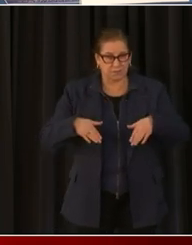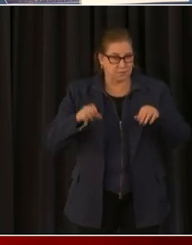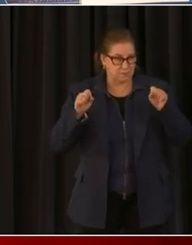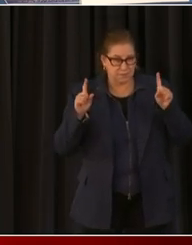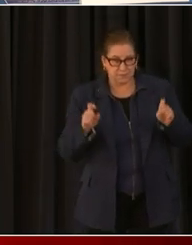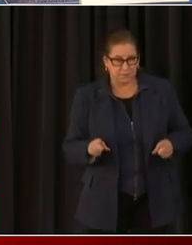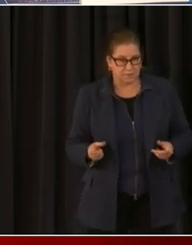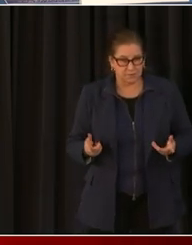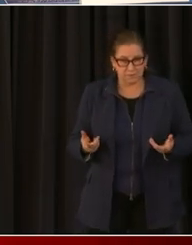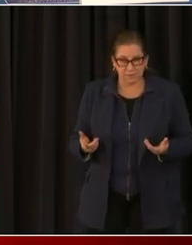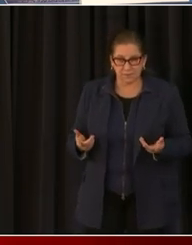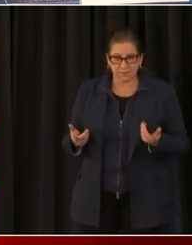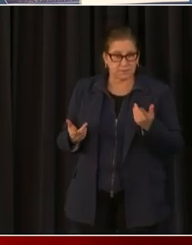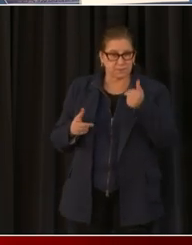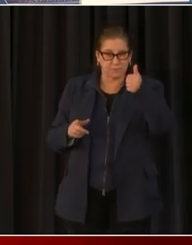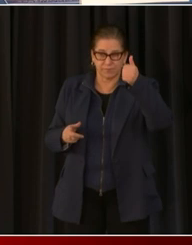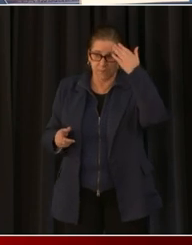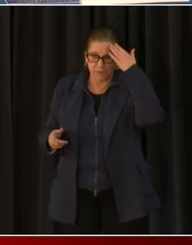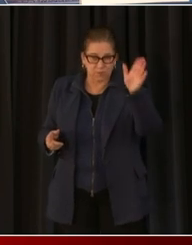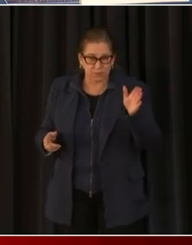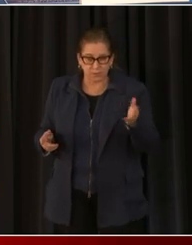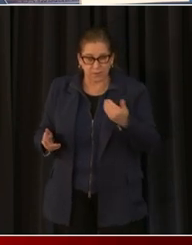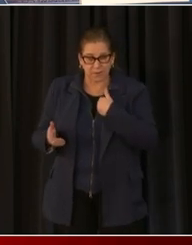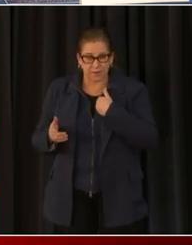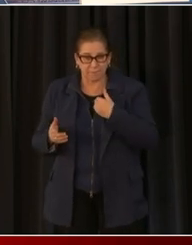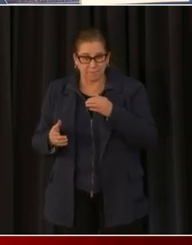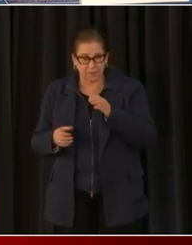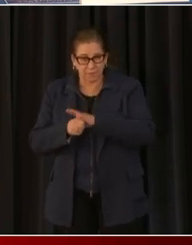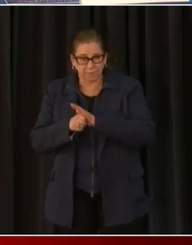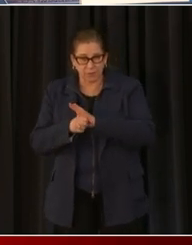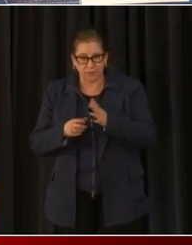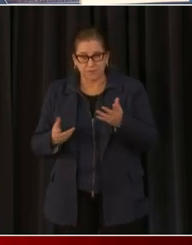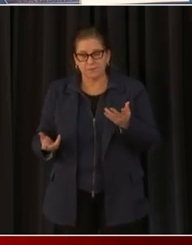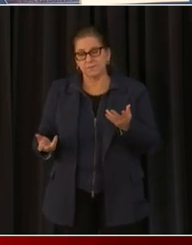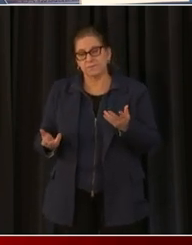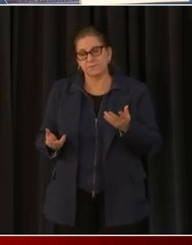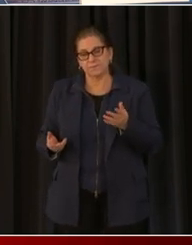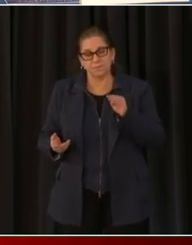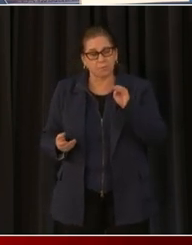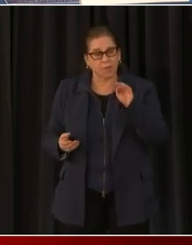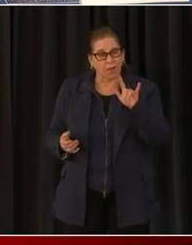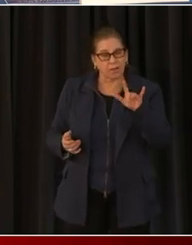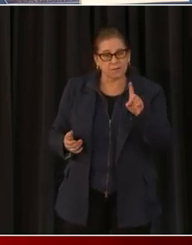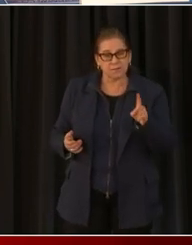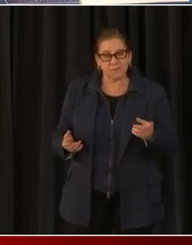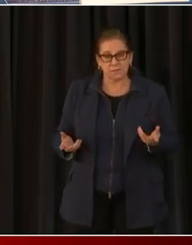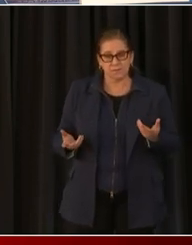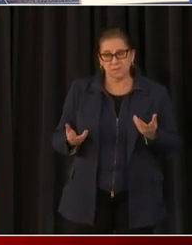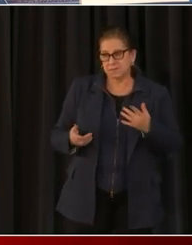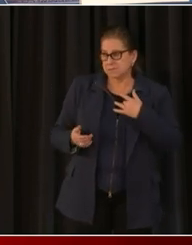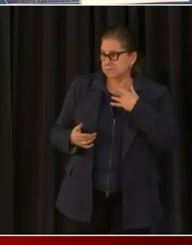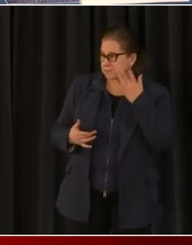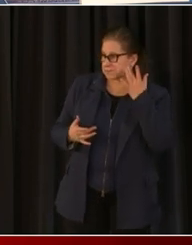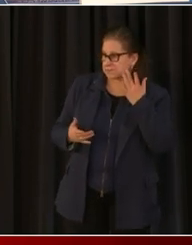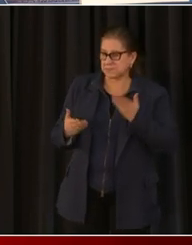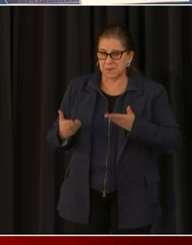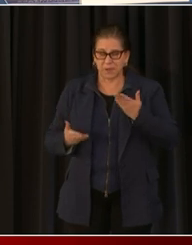either because individuals don't know that they have symptoms or because their symptoms are mild and they don't present to